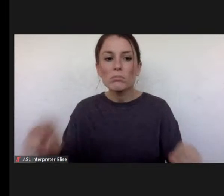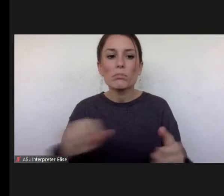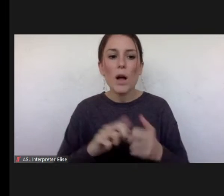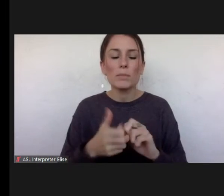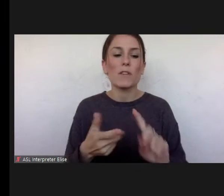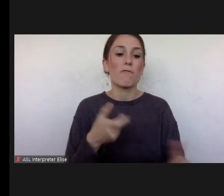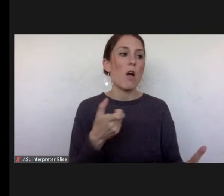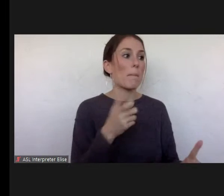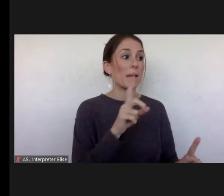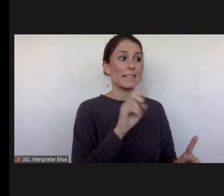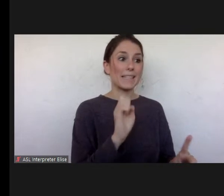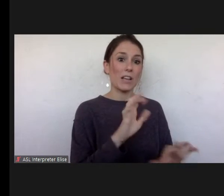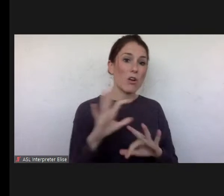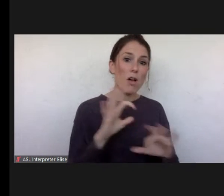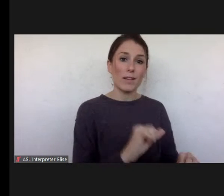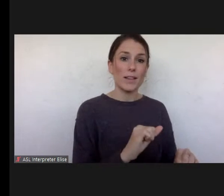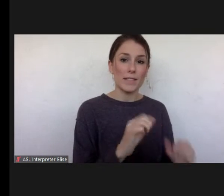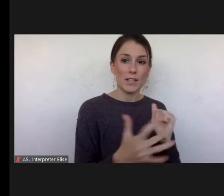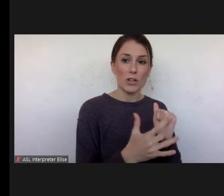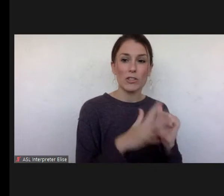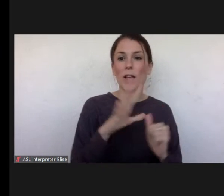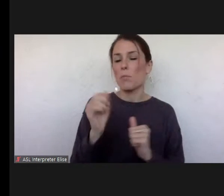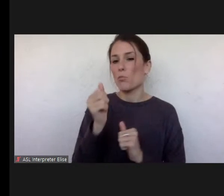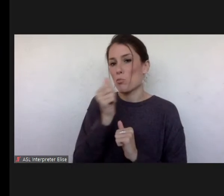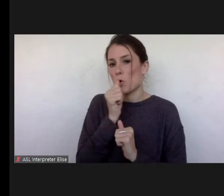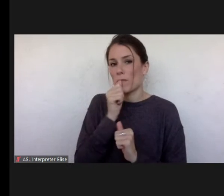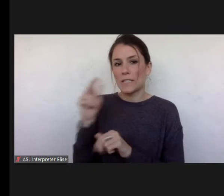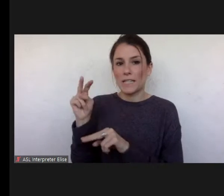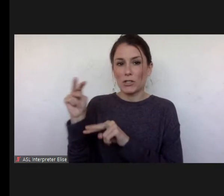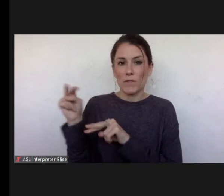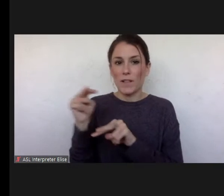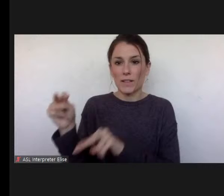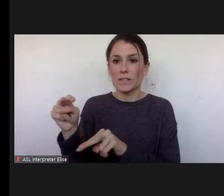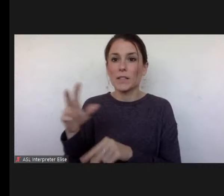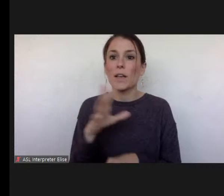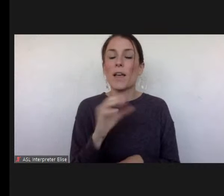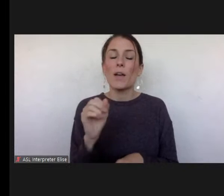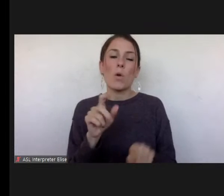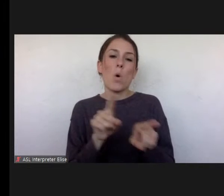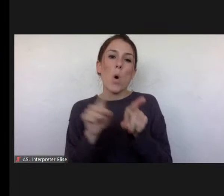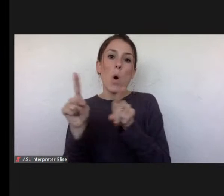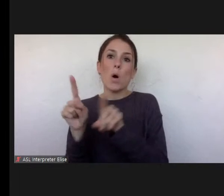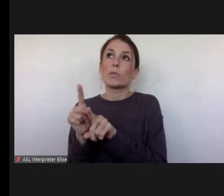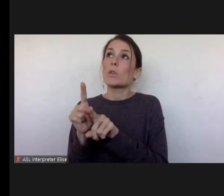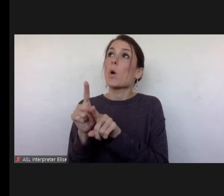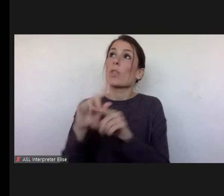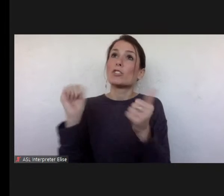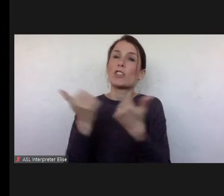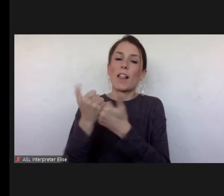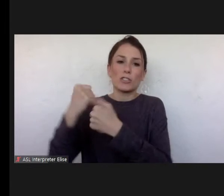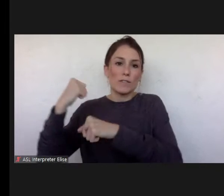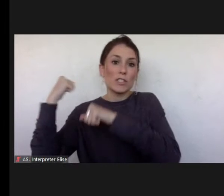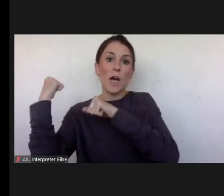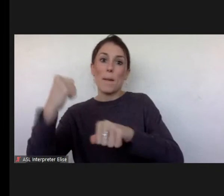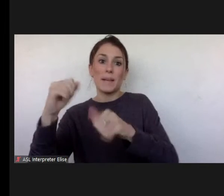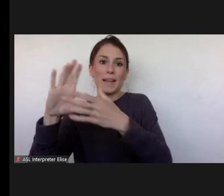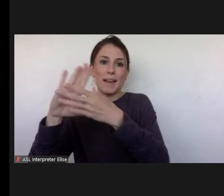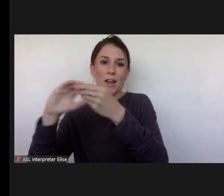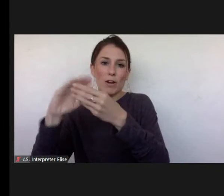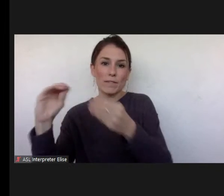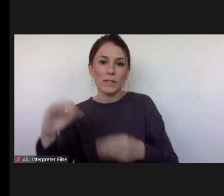to privacy and surveillance, to the challenging of dominant narratives. Today,